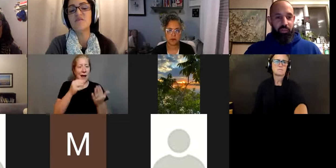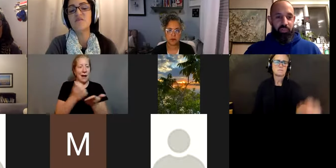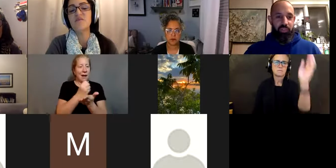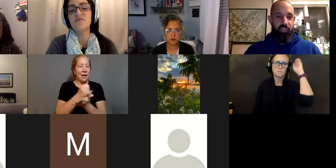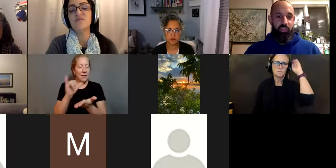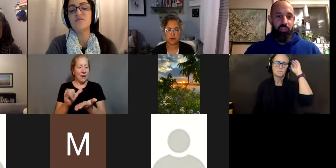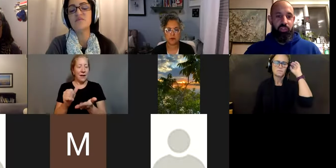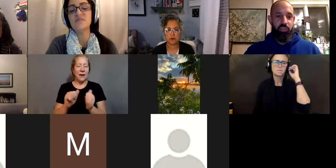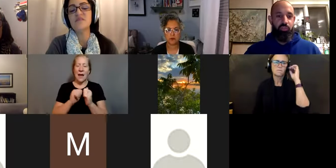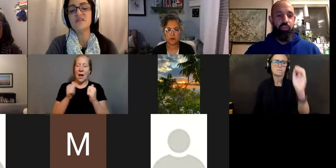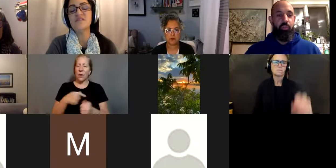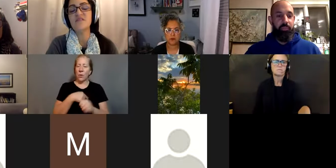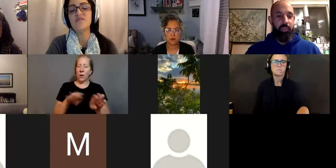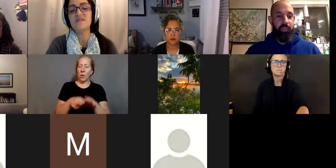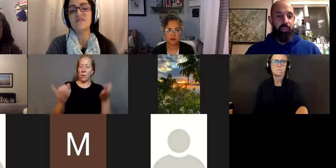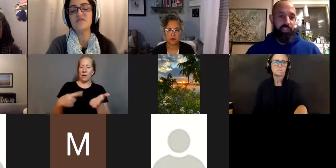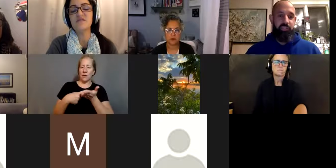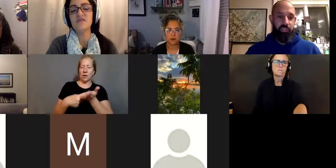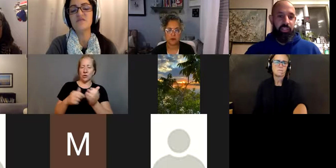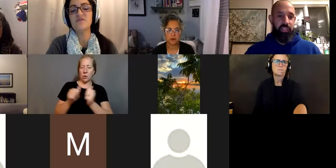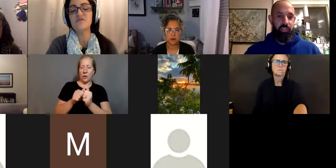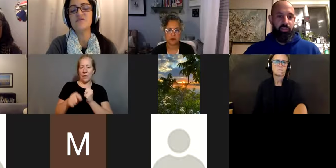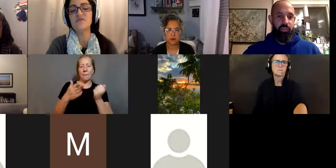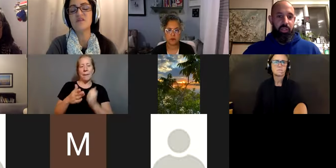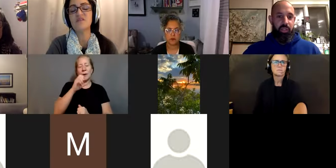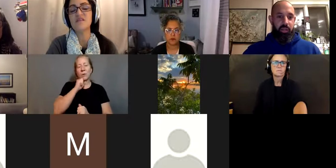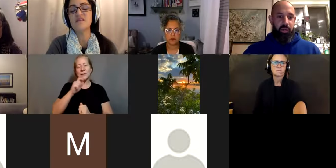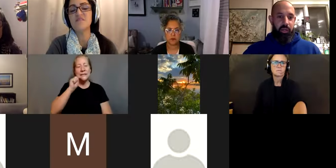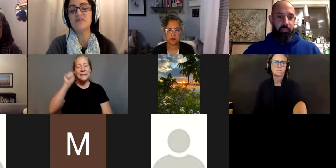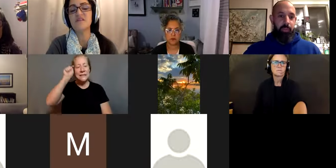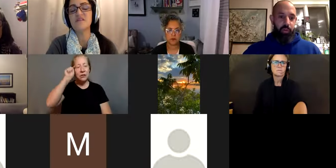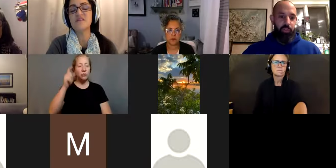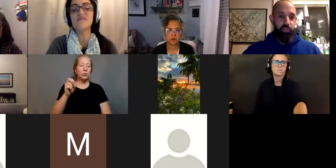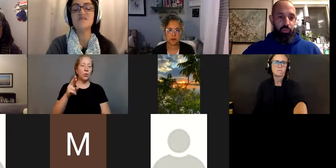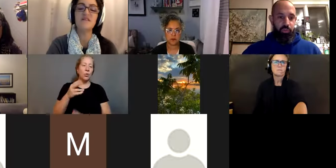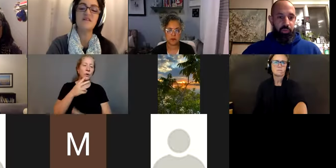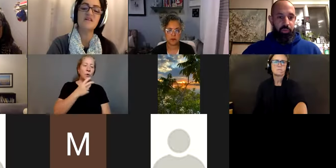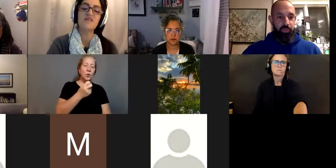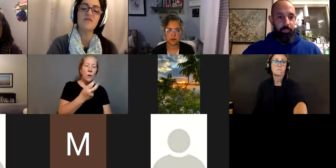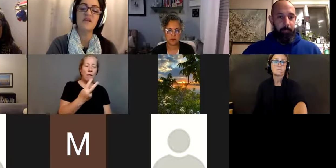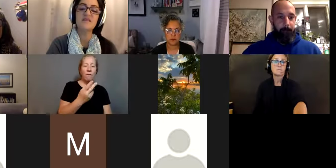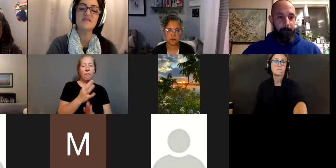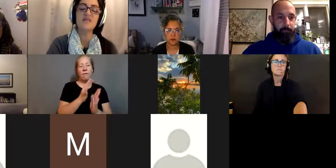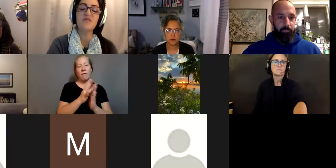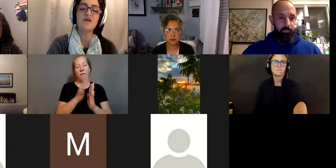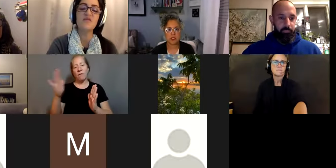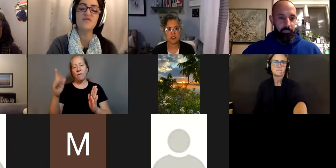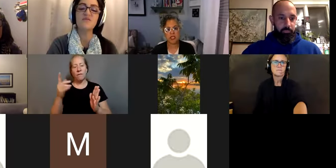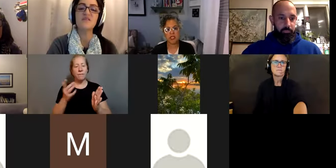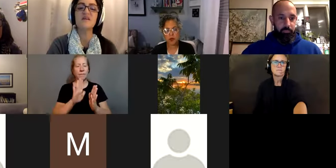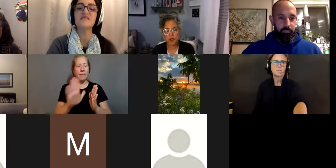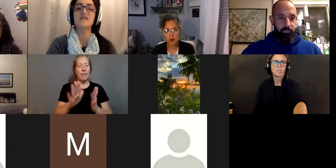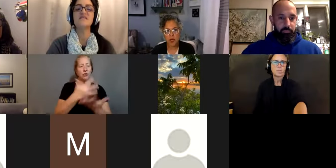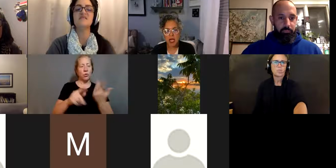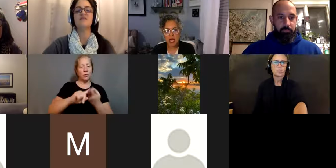that conversation with our children who might be preteens or teenagers about their social networks? Thank